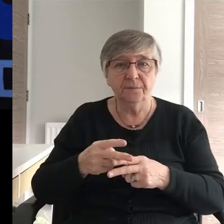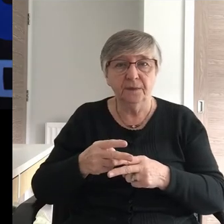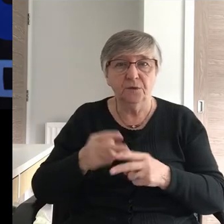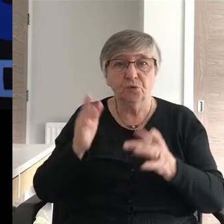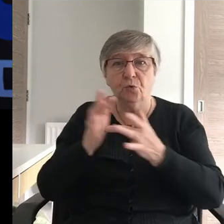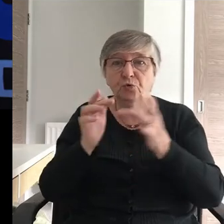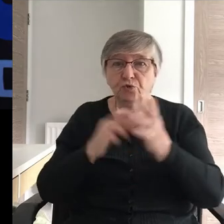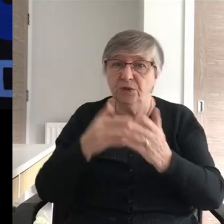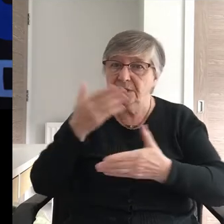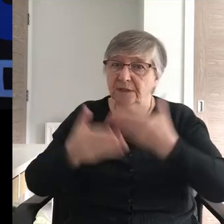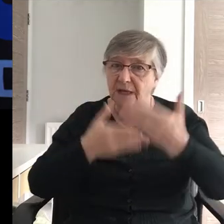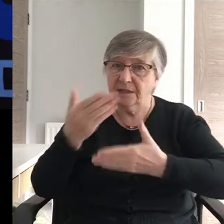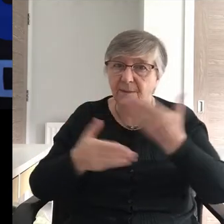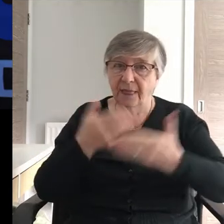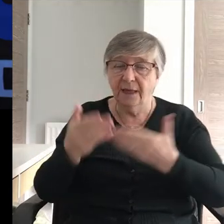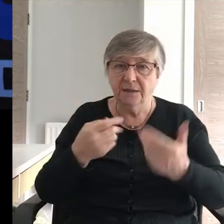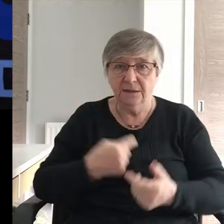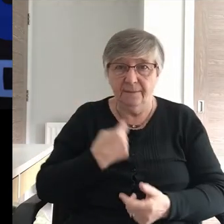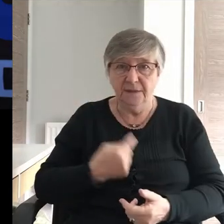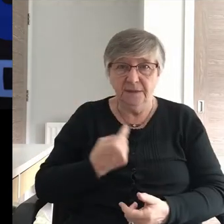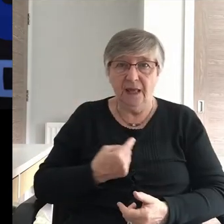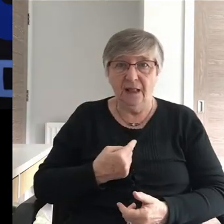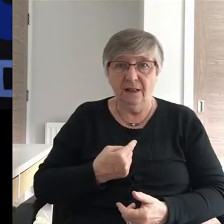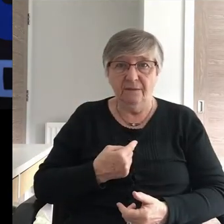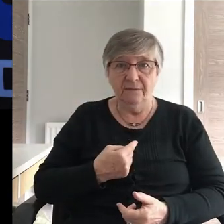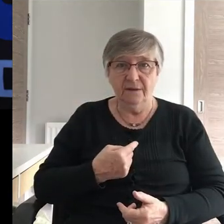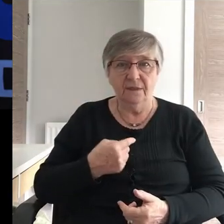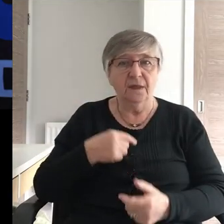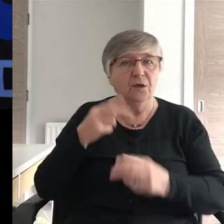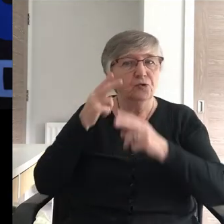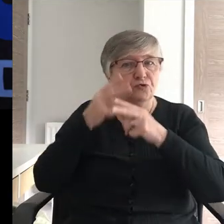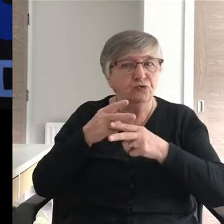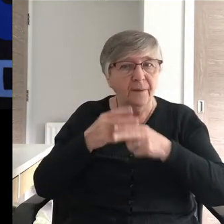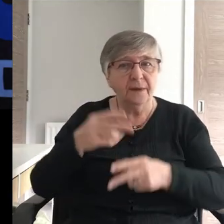So Jesus describes himself as the shepherd king.